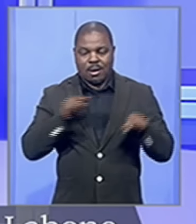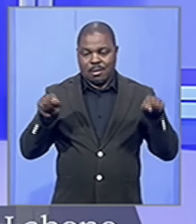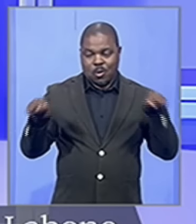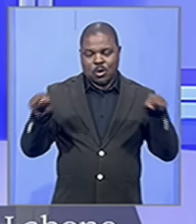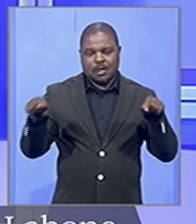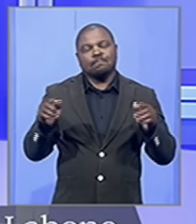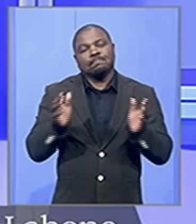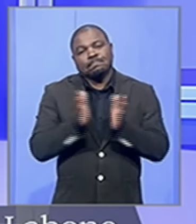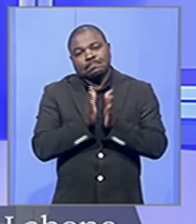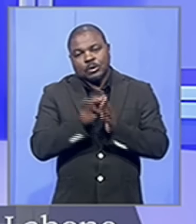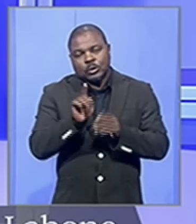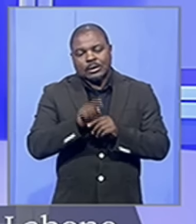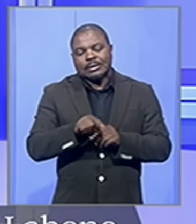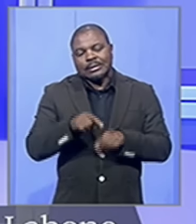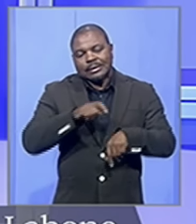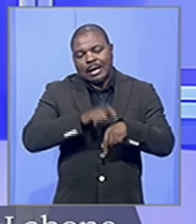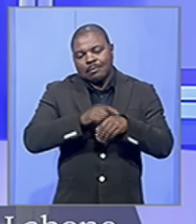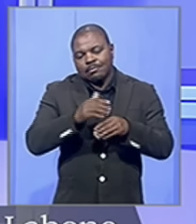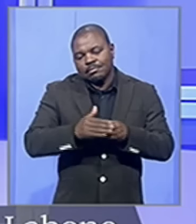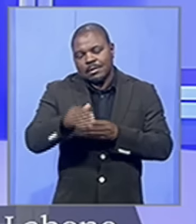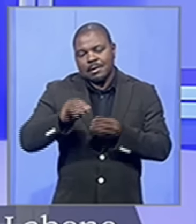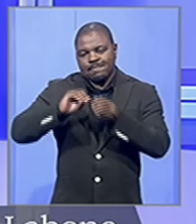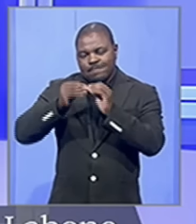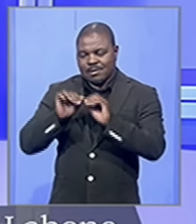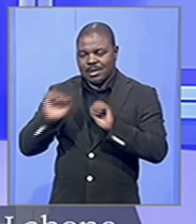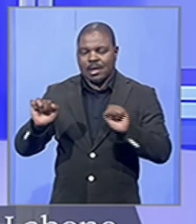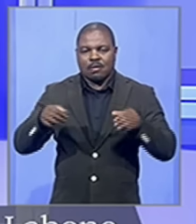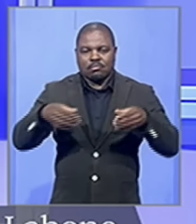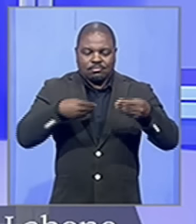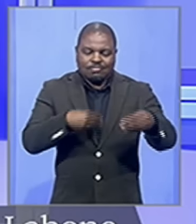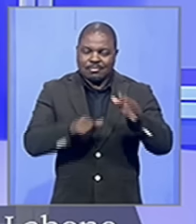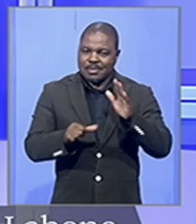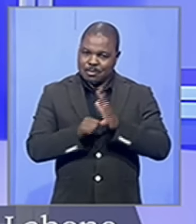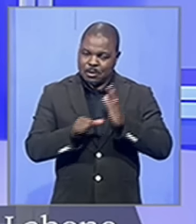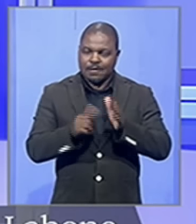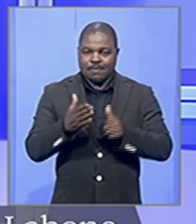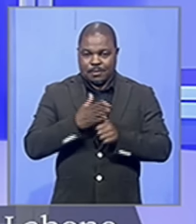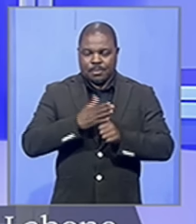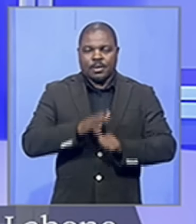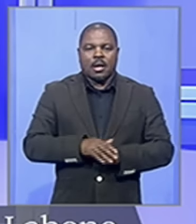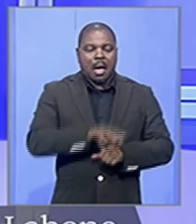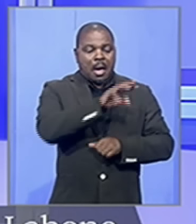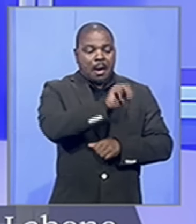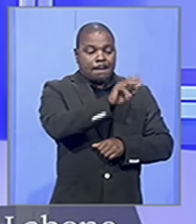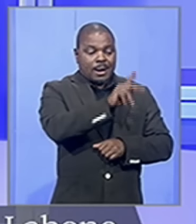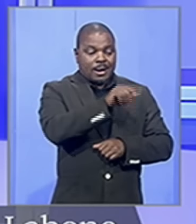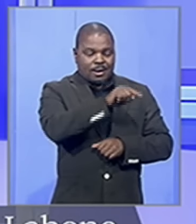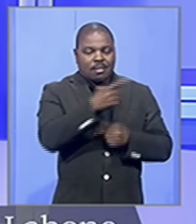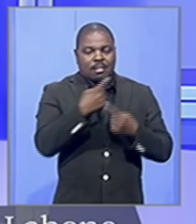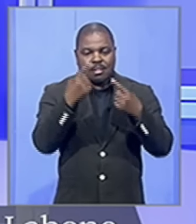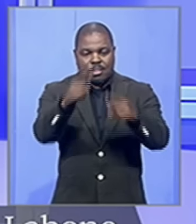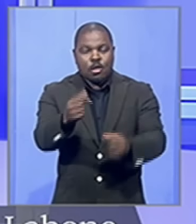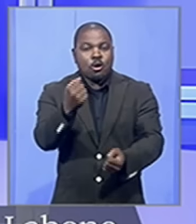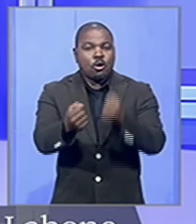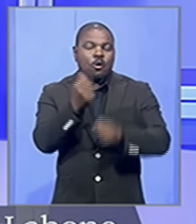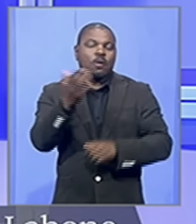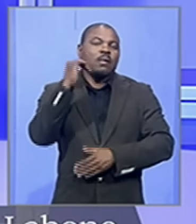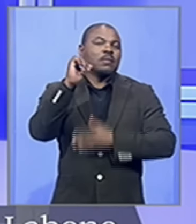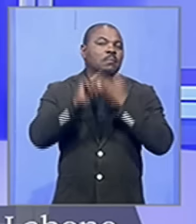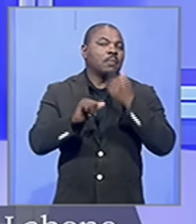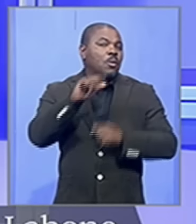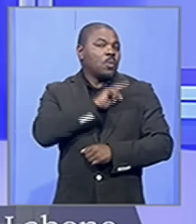moghetseng eno a lopena go ya go rulaganya ditlankana tse di botlhokwa MK e kholagantse le khotla tsekelo kgwedi e